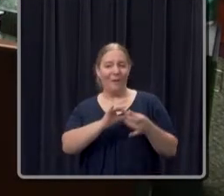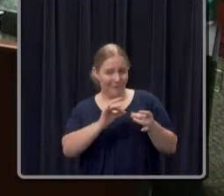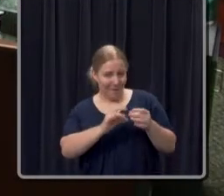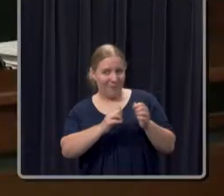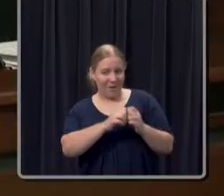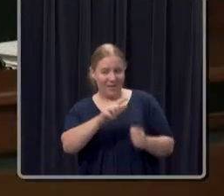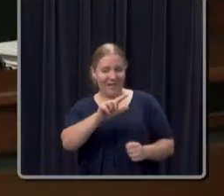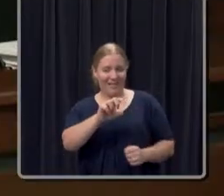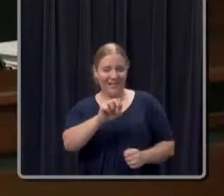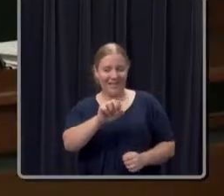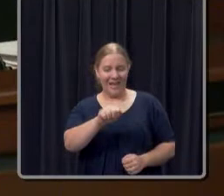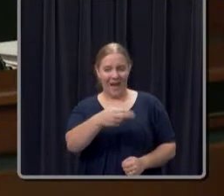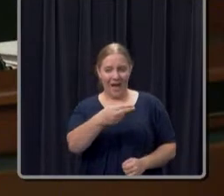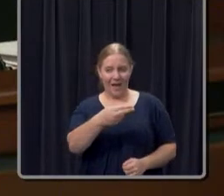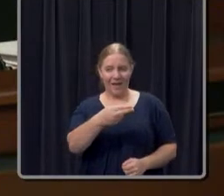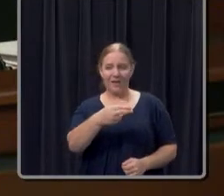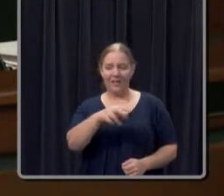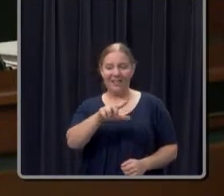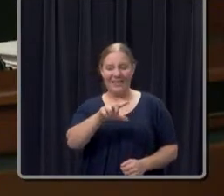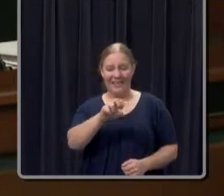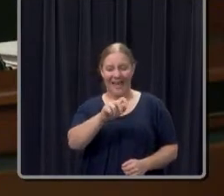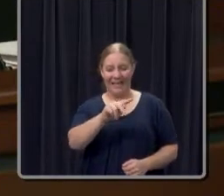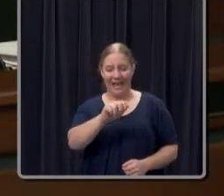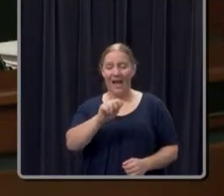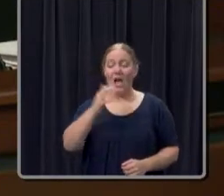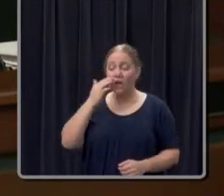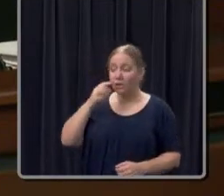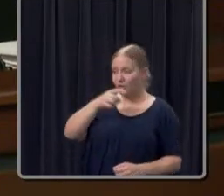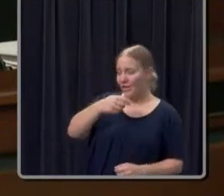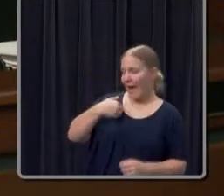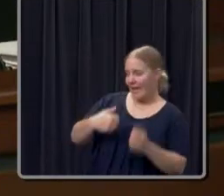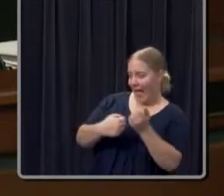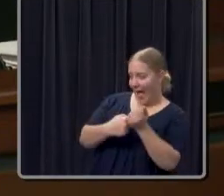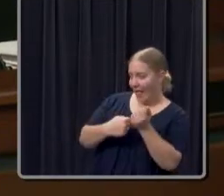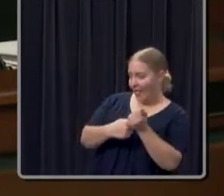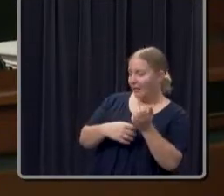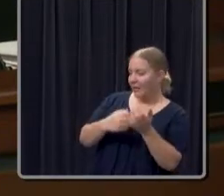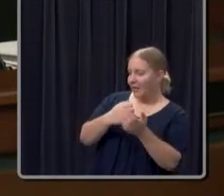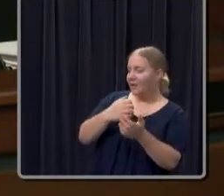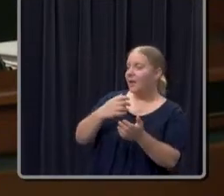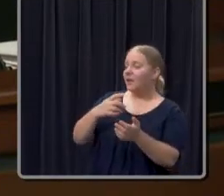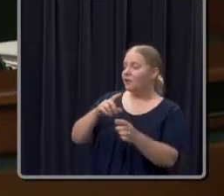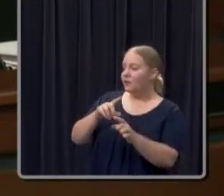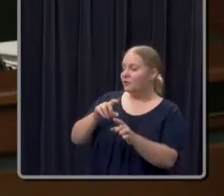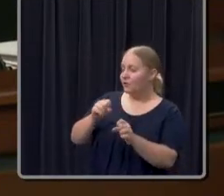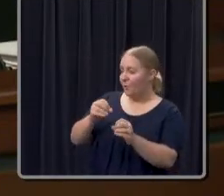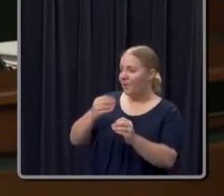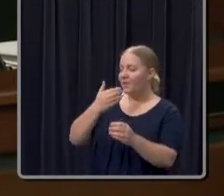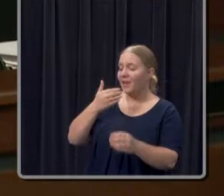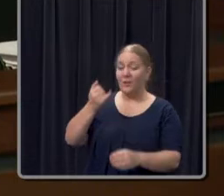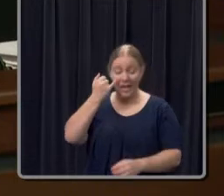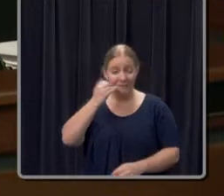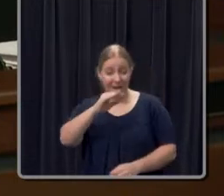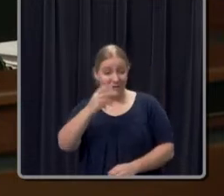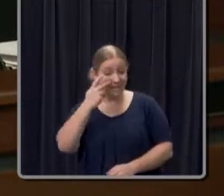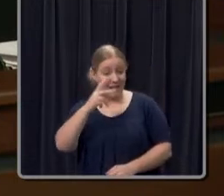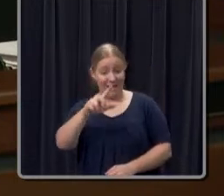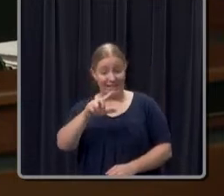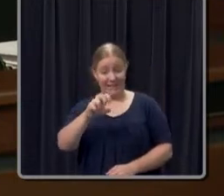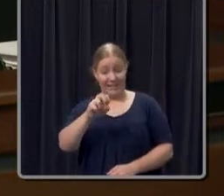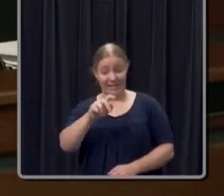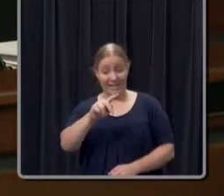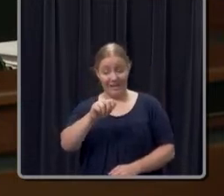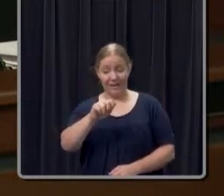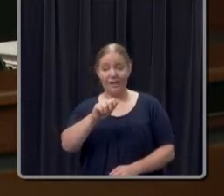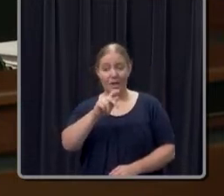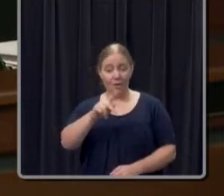So I know she had help, so John, thank you. But if you have not seen Leetta's post on her